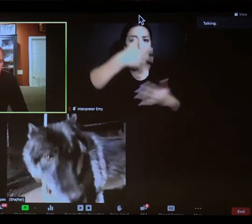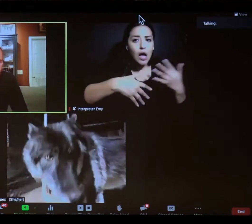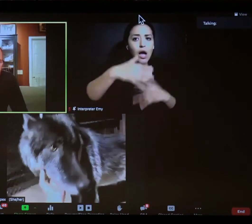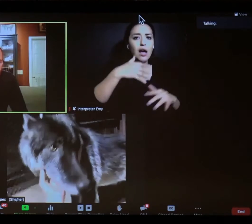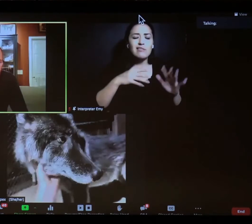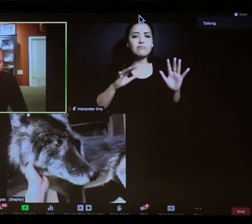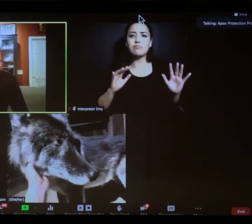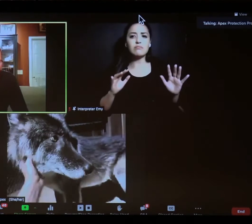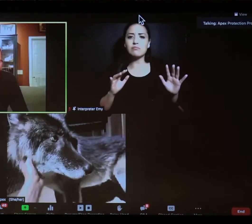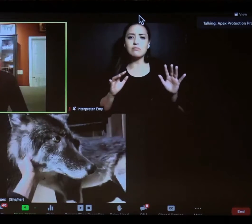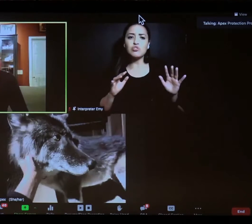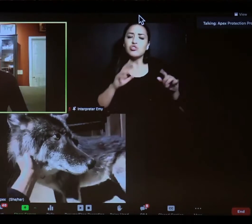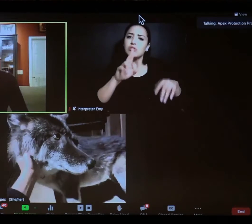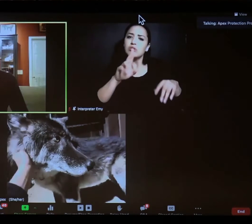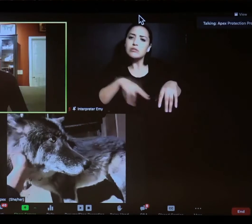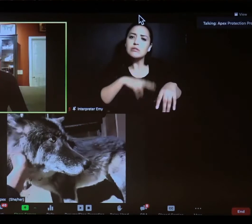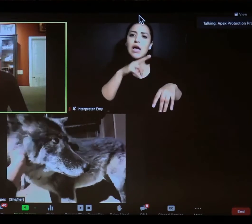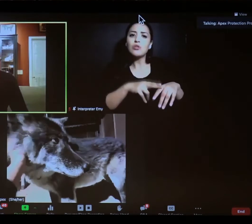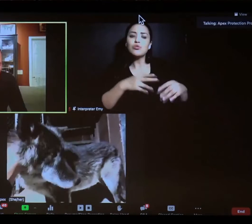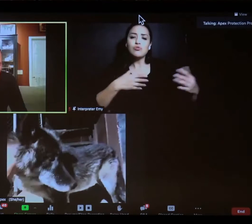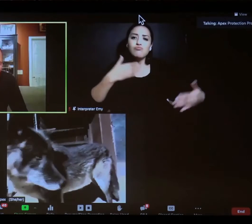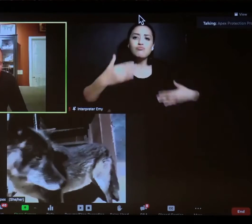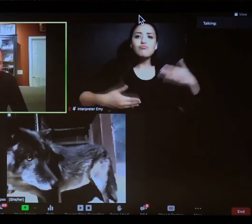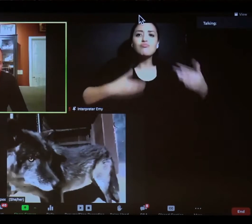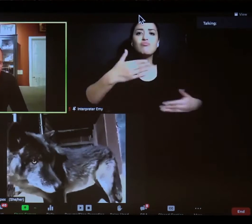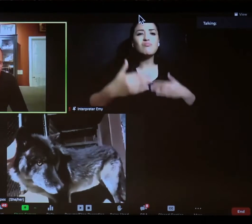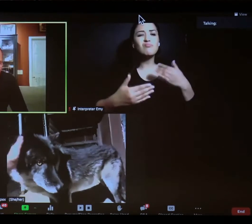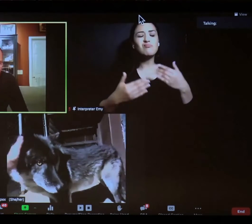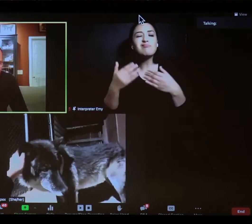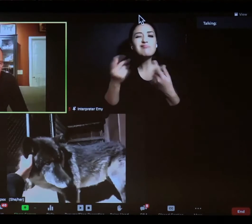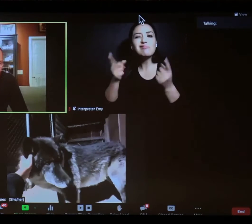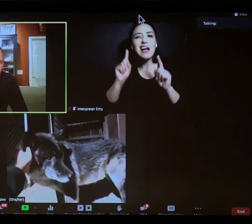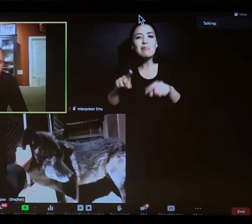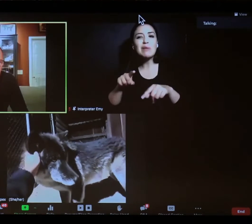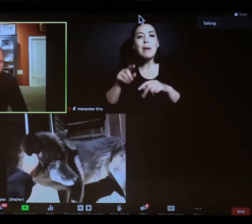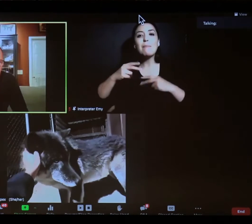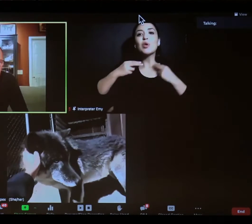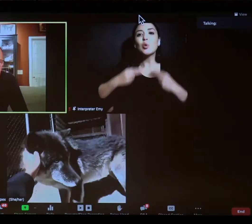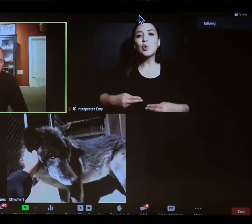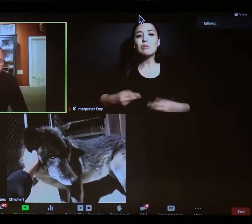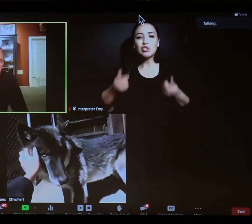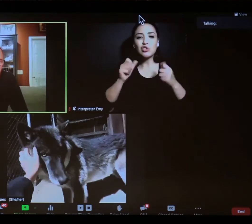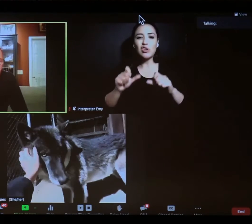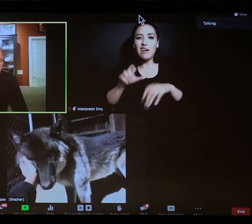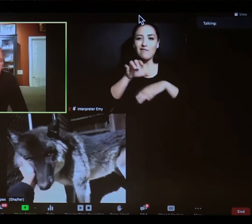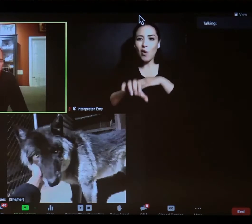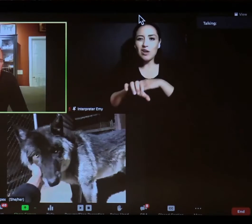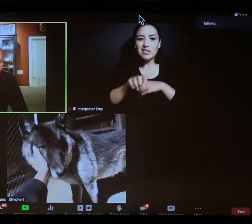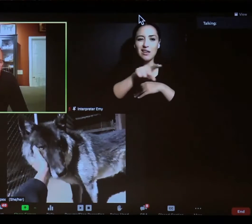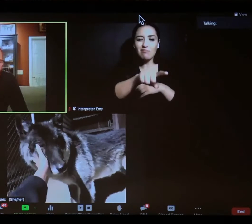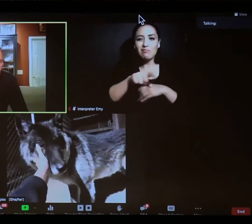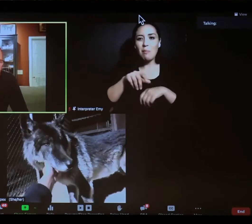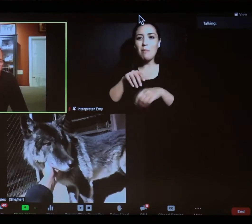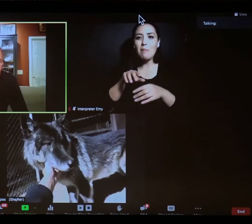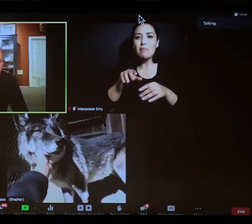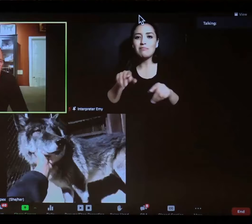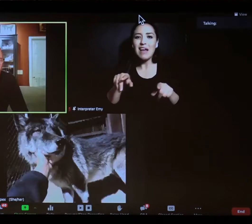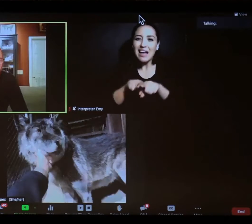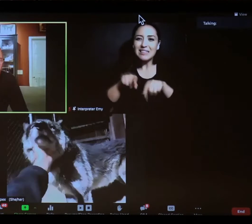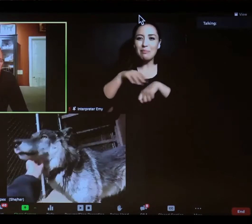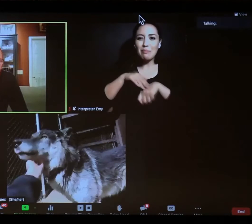this world as pets, and it's our job to make sure that they